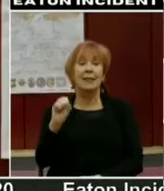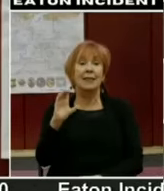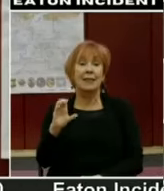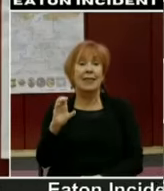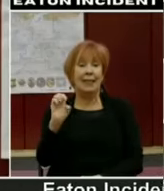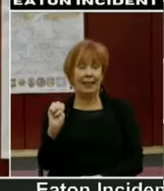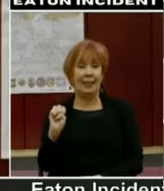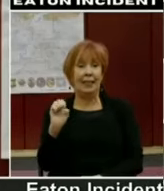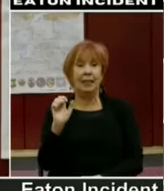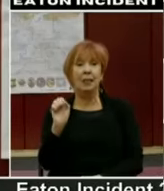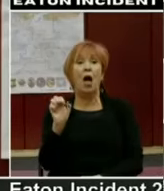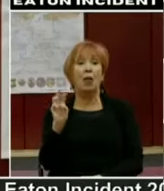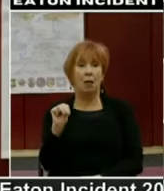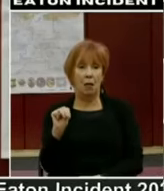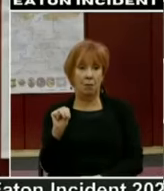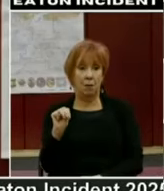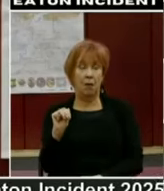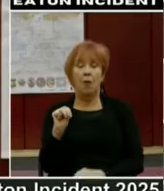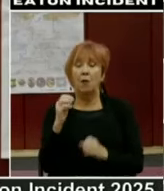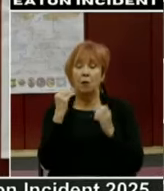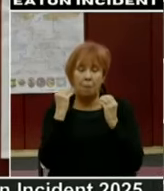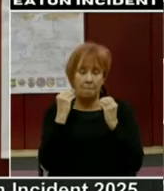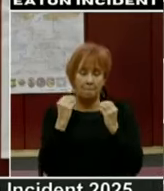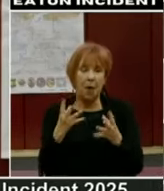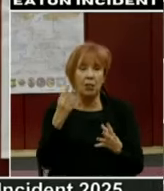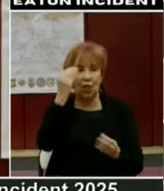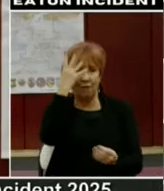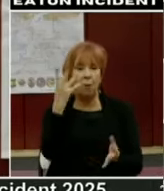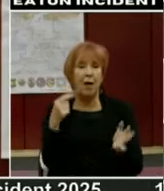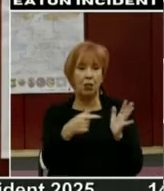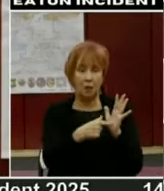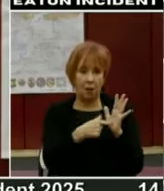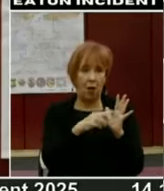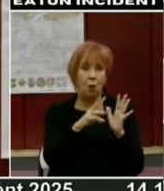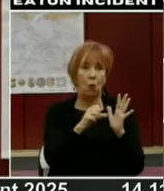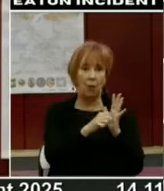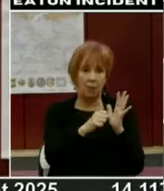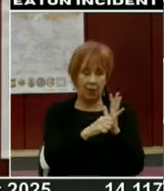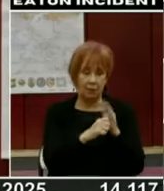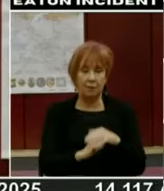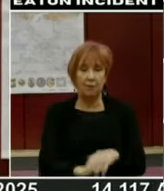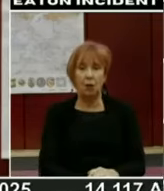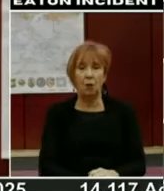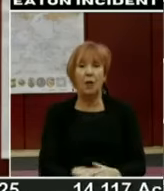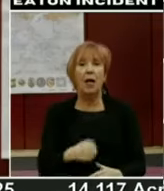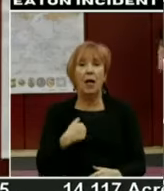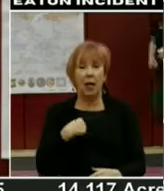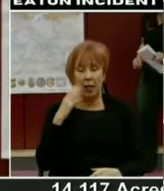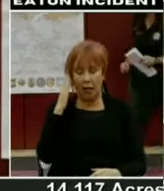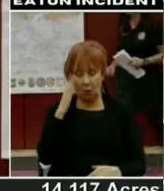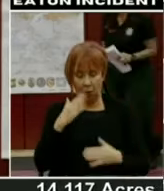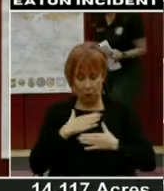it's a resource available to you, and please make good use of it. Look forward to answering your questions. Thank you for your time.